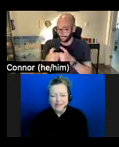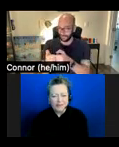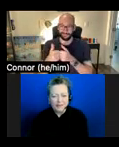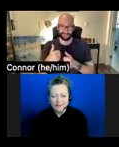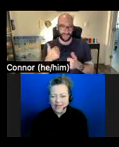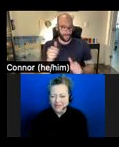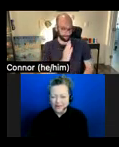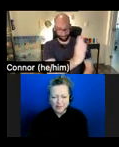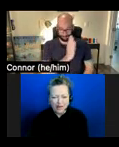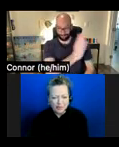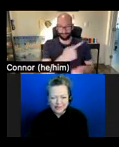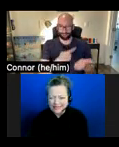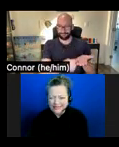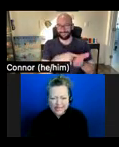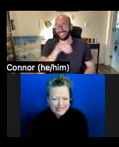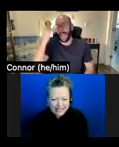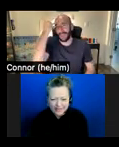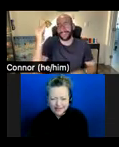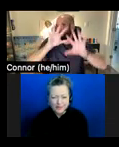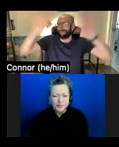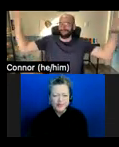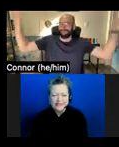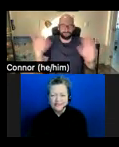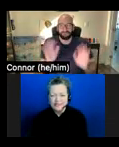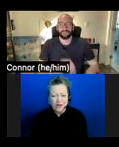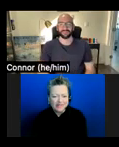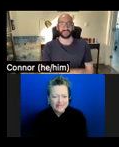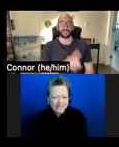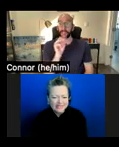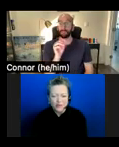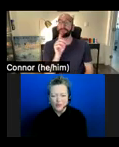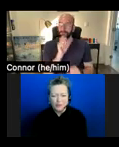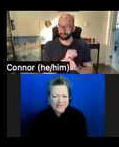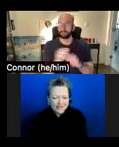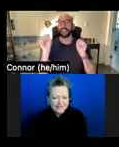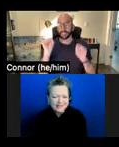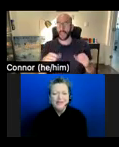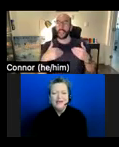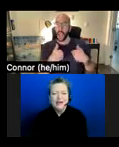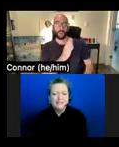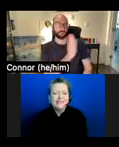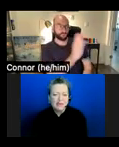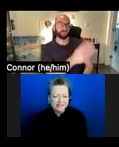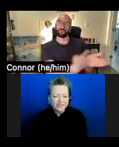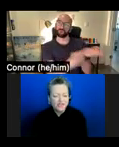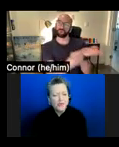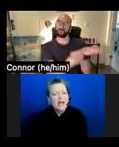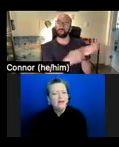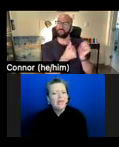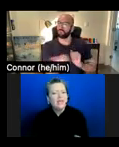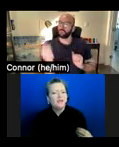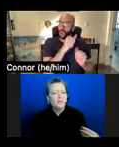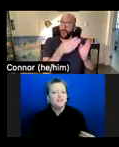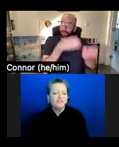Same idea. I mean, we have that on other platforms, right? Like texting, even when we sent private texts or group text, same idea. So you can